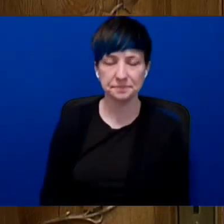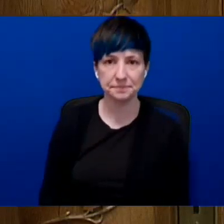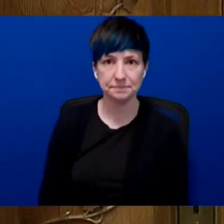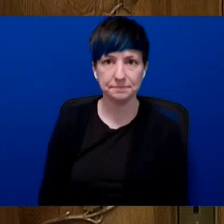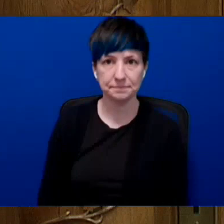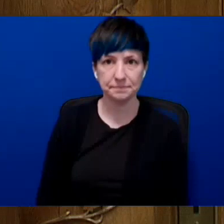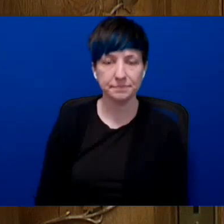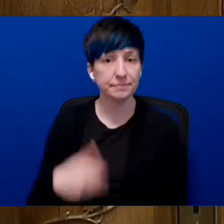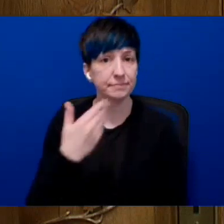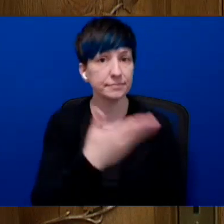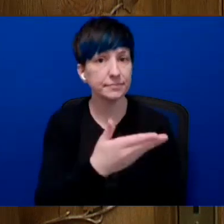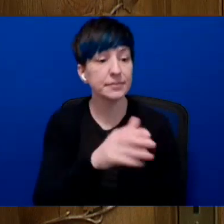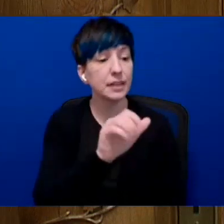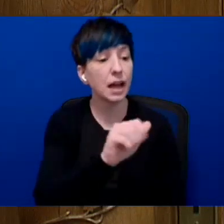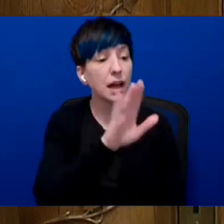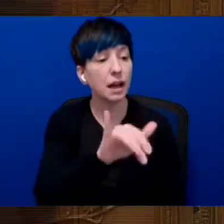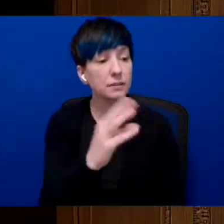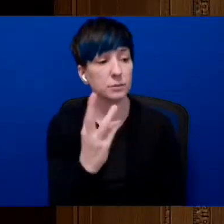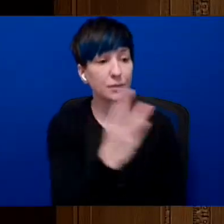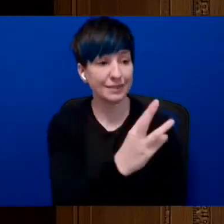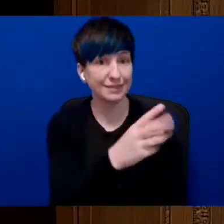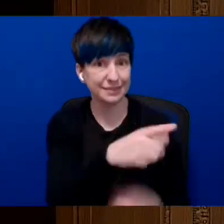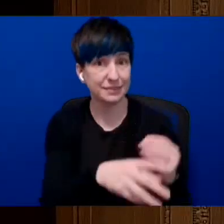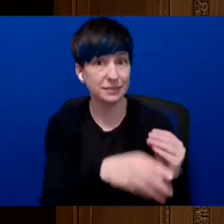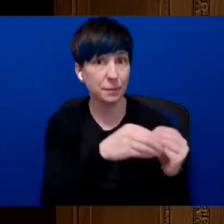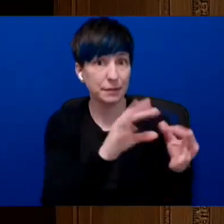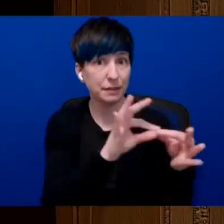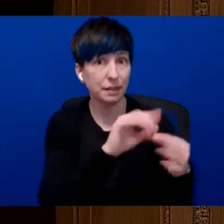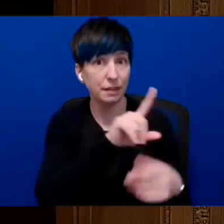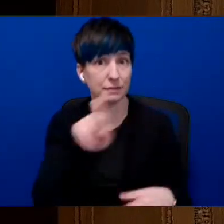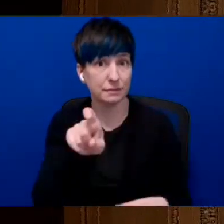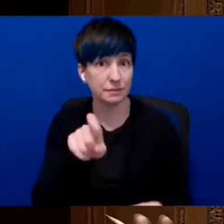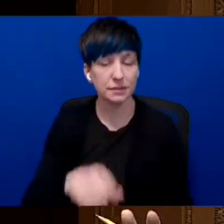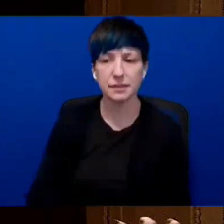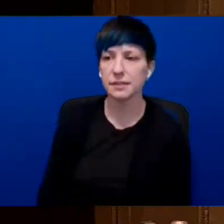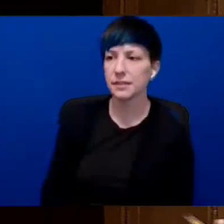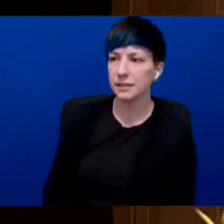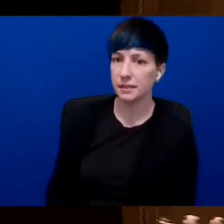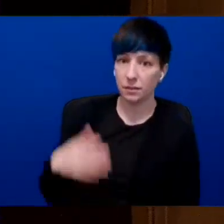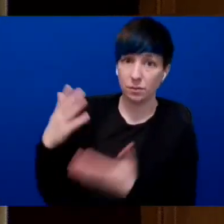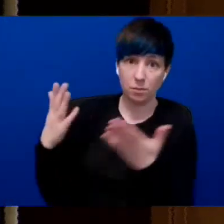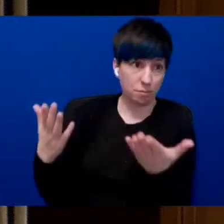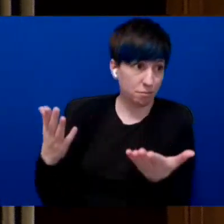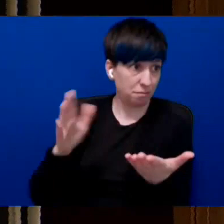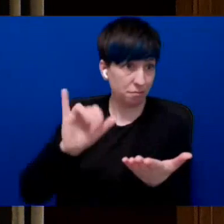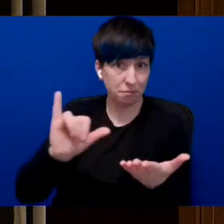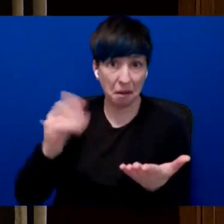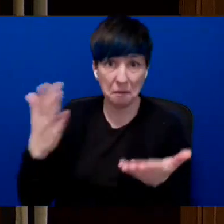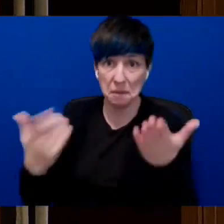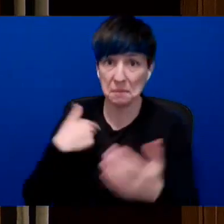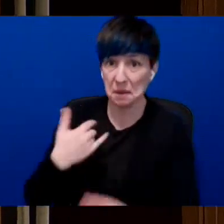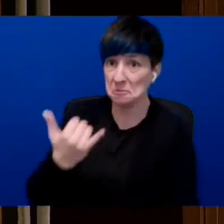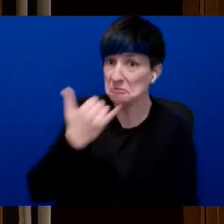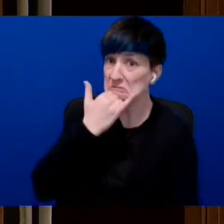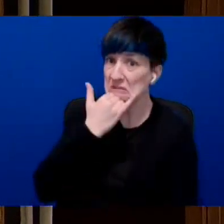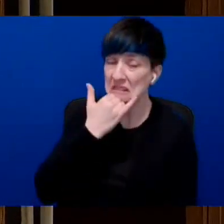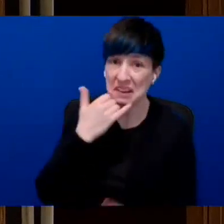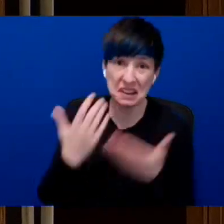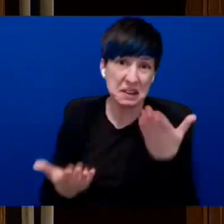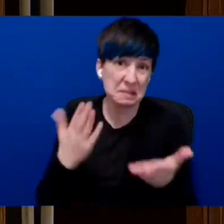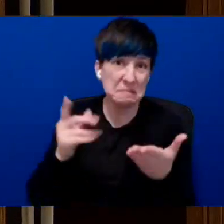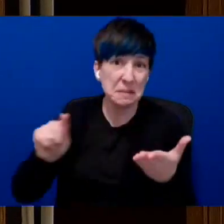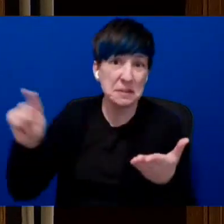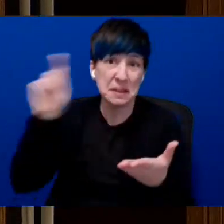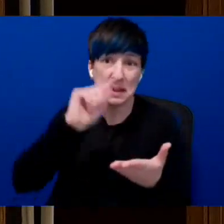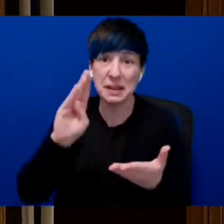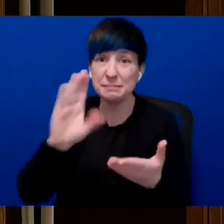Abbotsford West supplemental. Thanks, Mr. Speaker. Well, maybe I'm wrong. Maybe there are going to be parades in towns across British Columbia